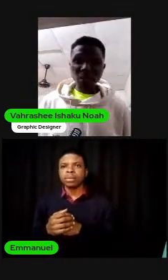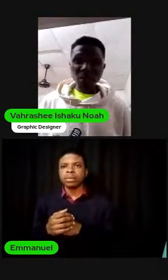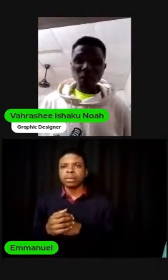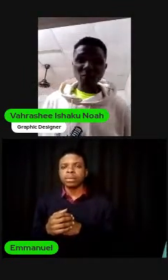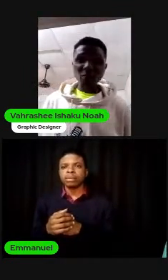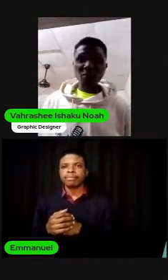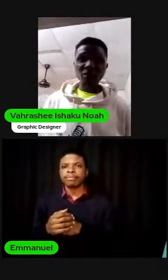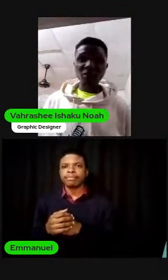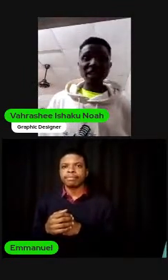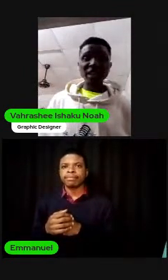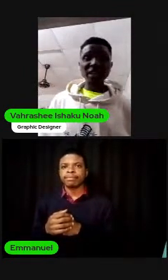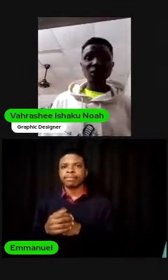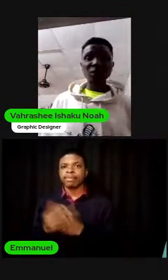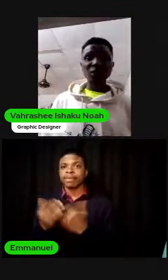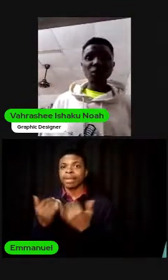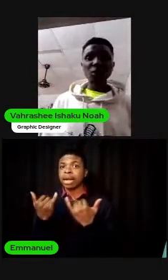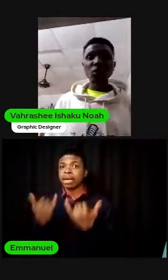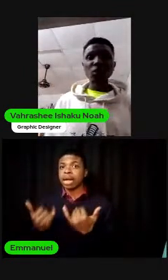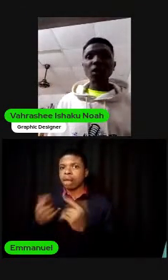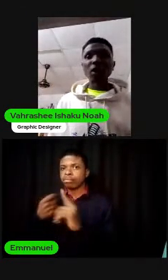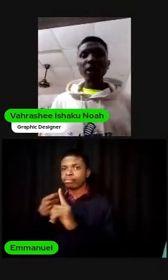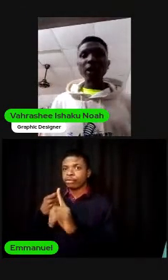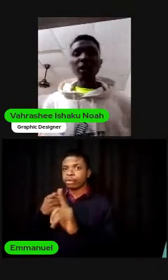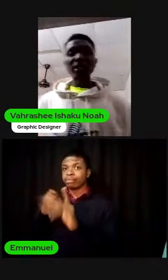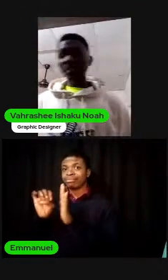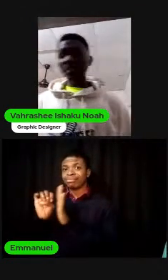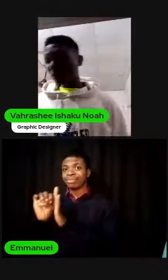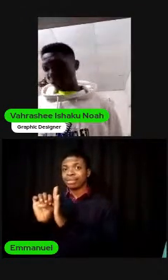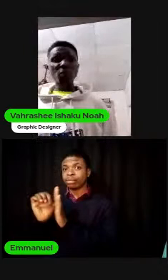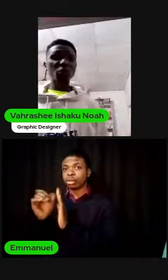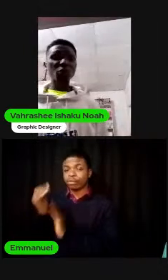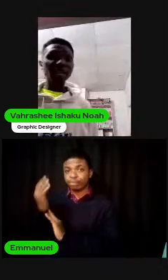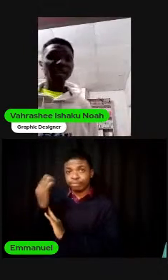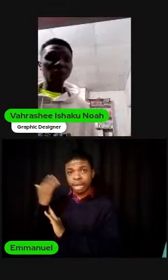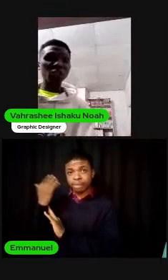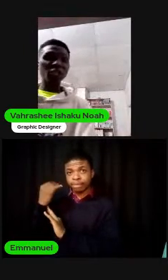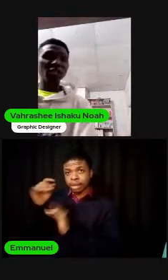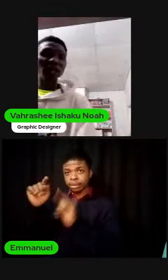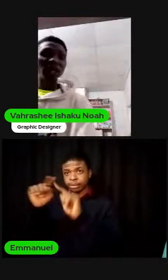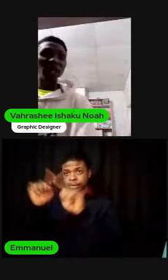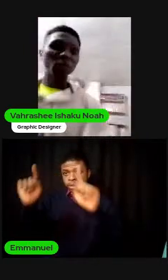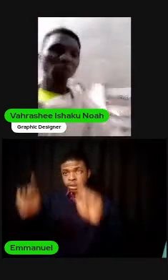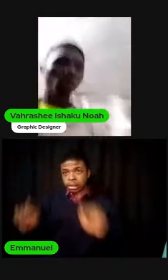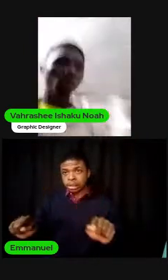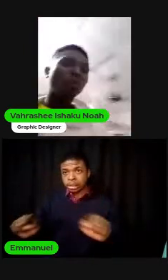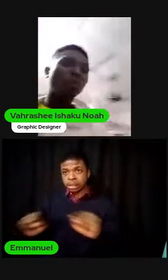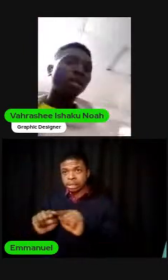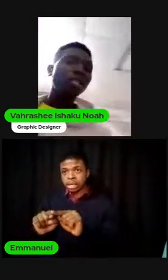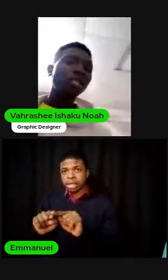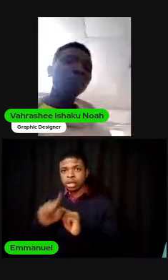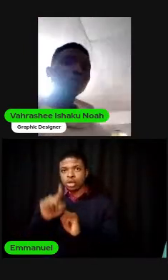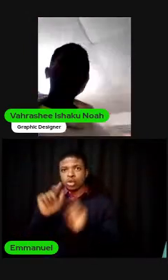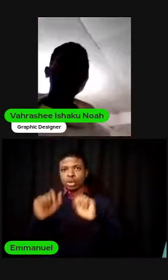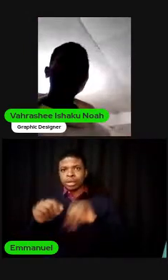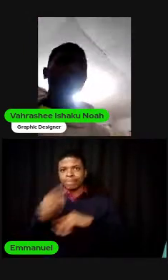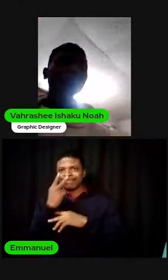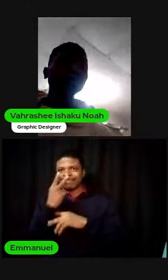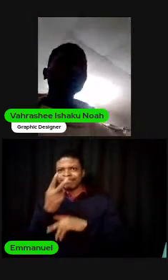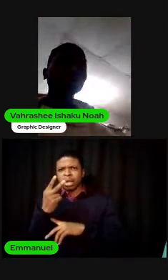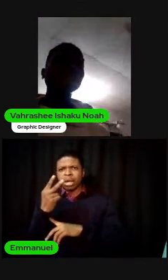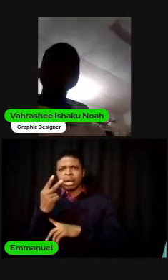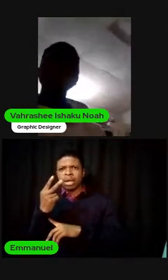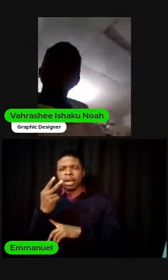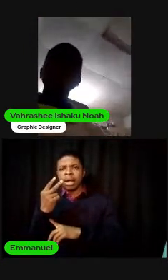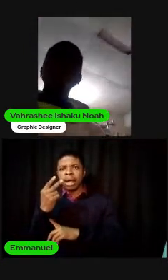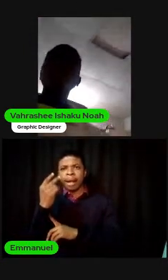Now, from the example of the previous slide, you can see the beauty in these combinations that I just shared now. You can